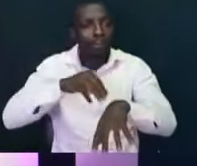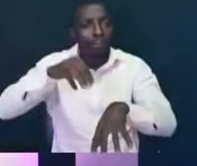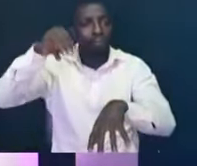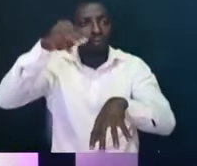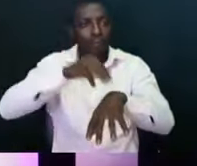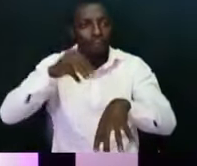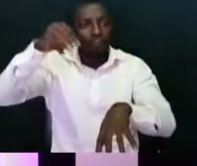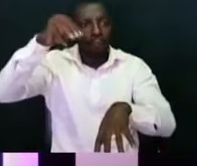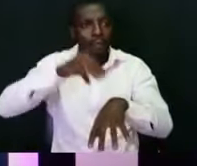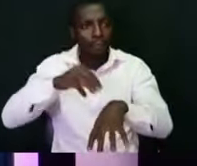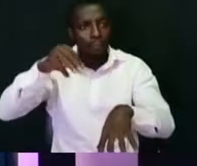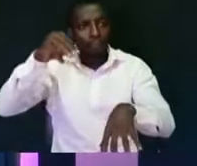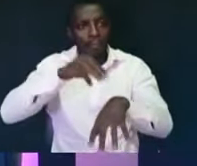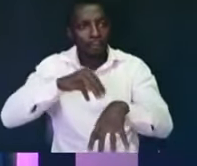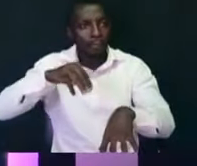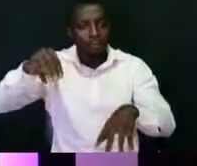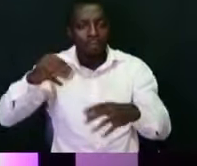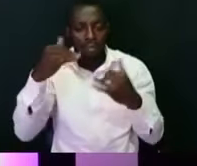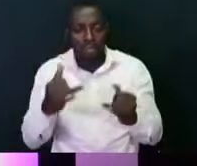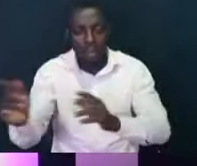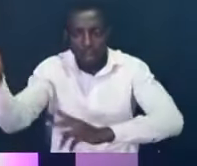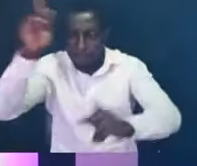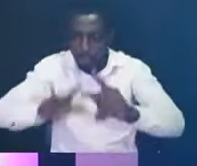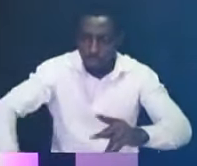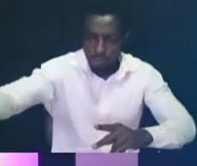and amaz all the people of